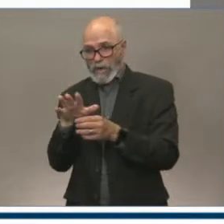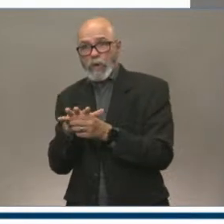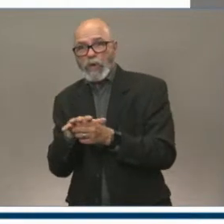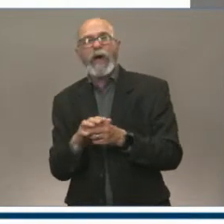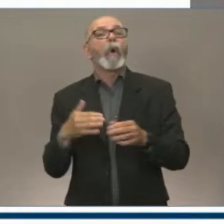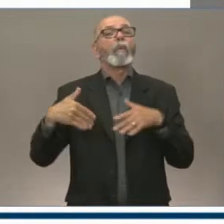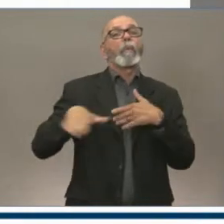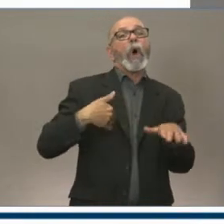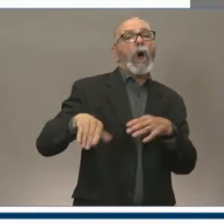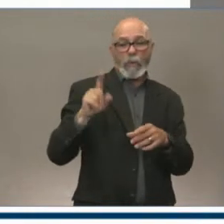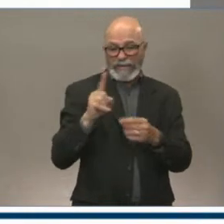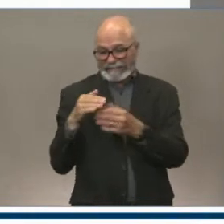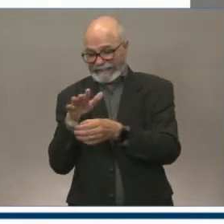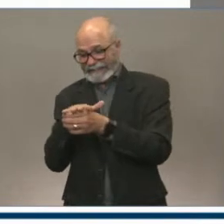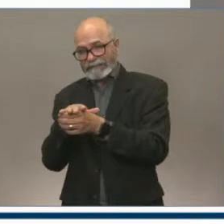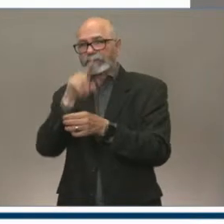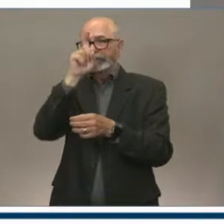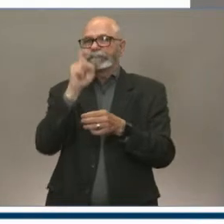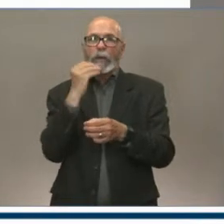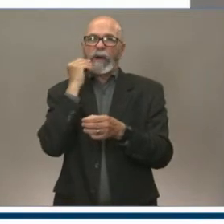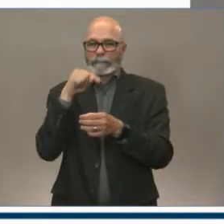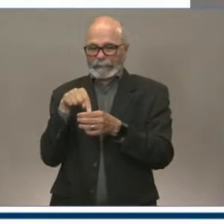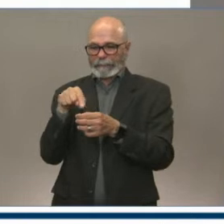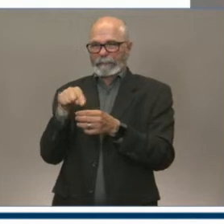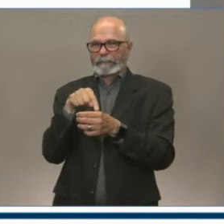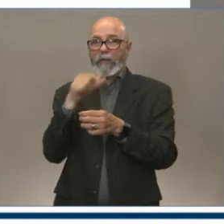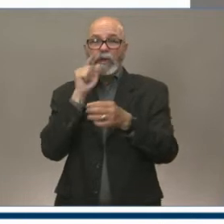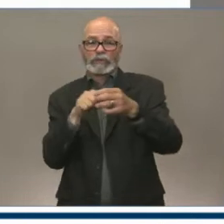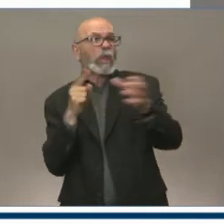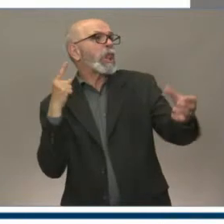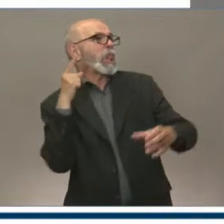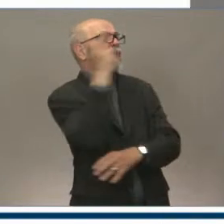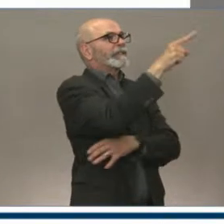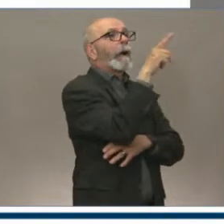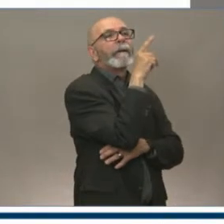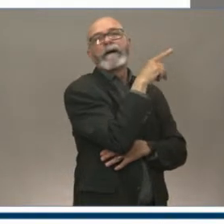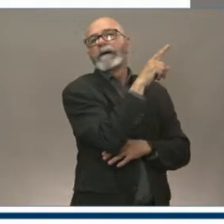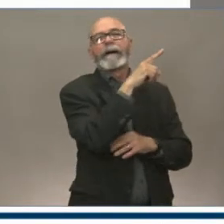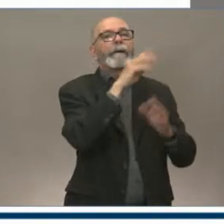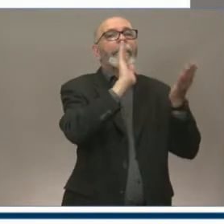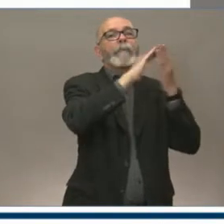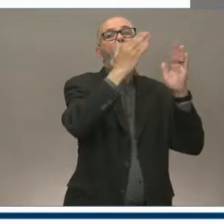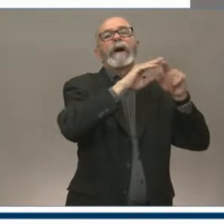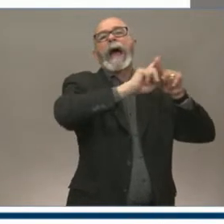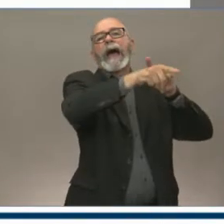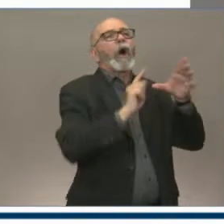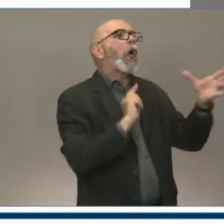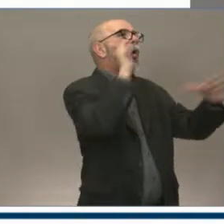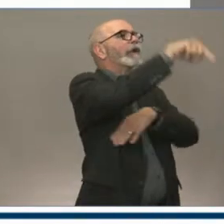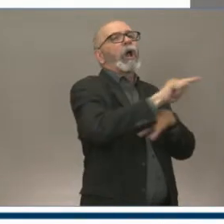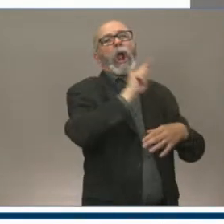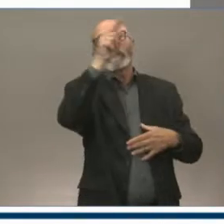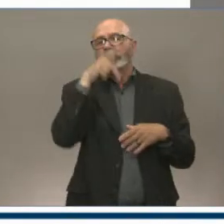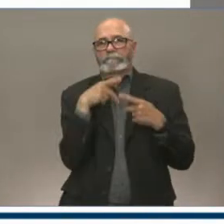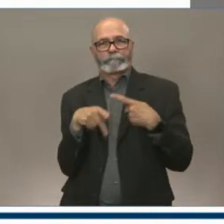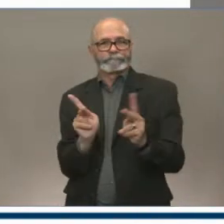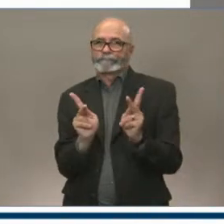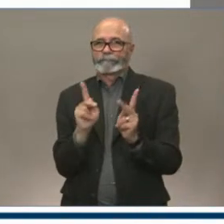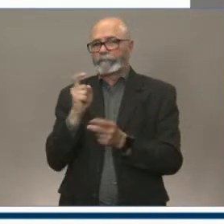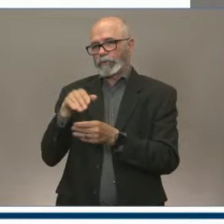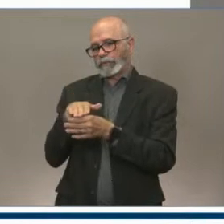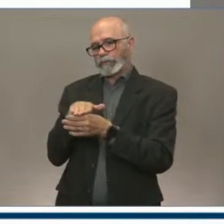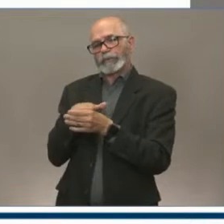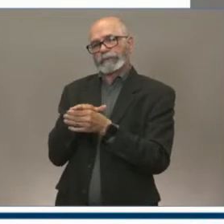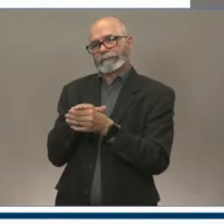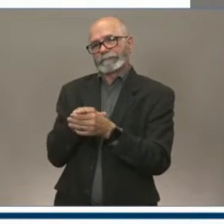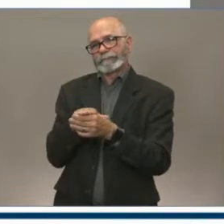do it close to home. Don't go to another community to do this activity. And certainly, as the Premier said, it has